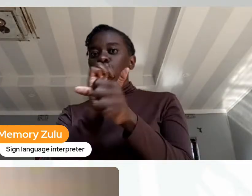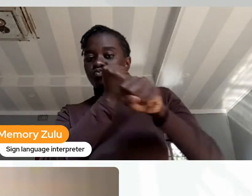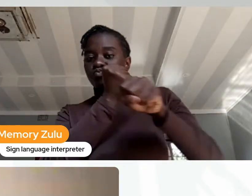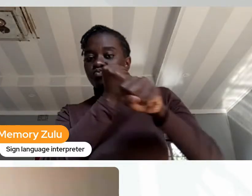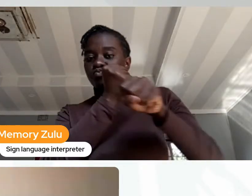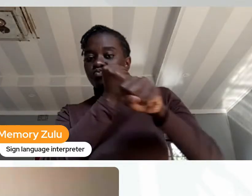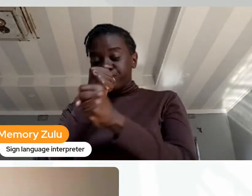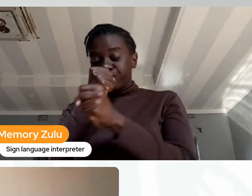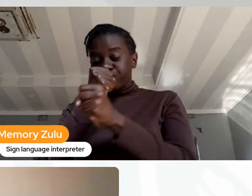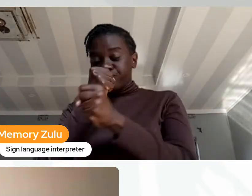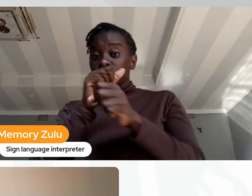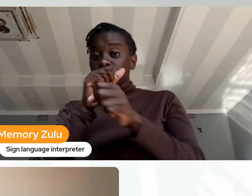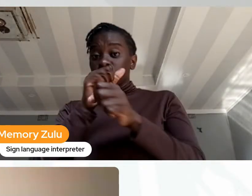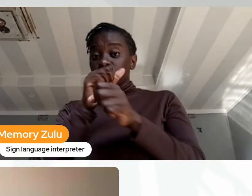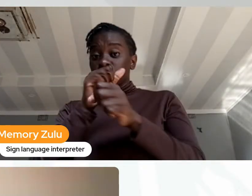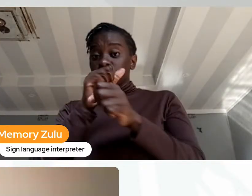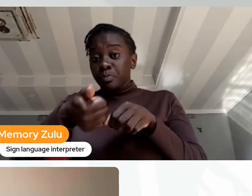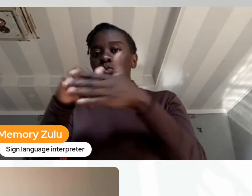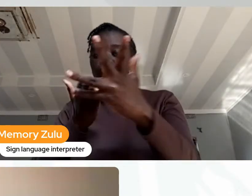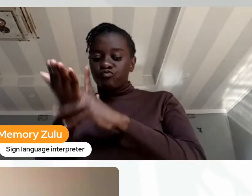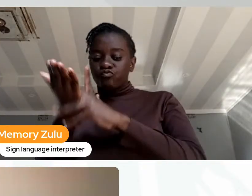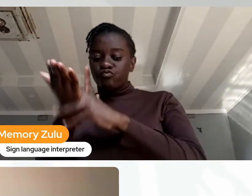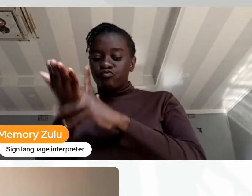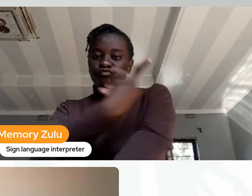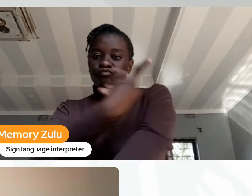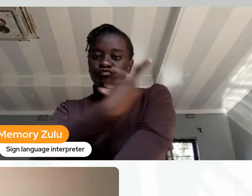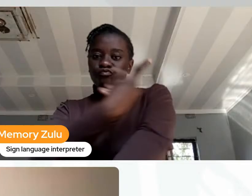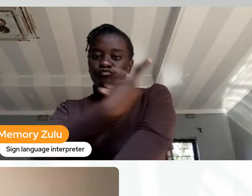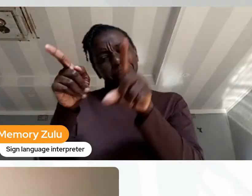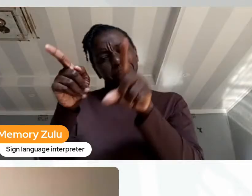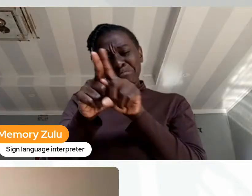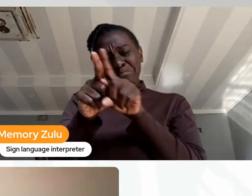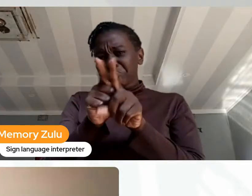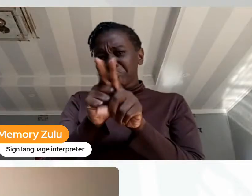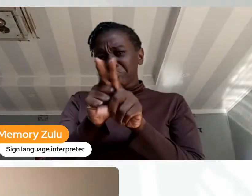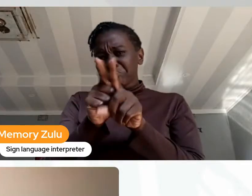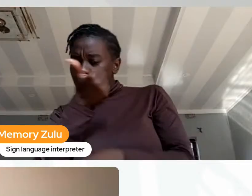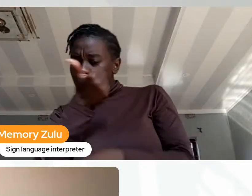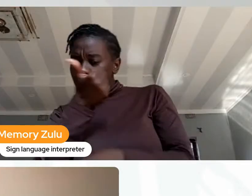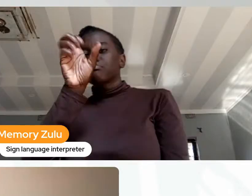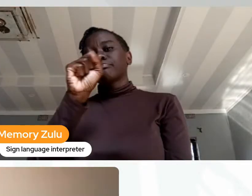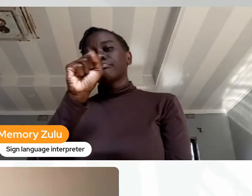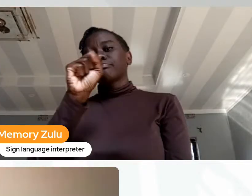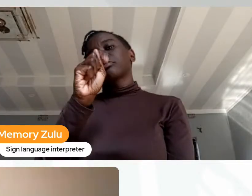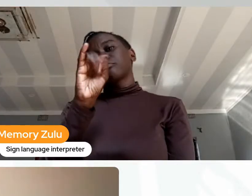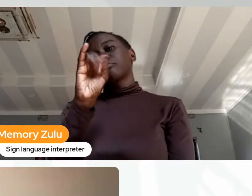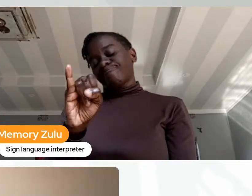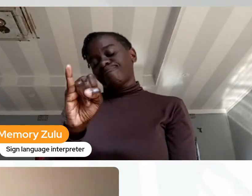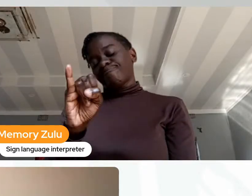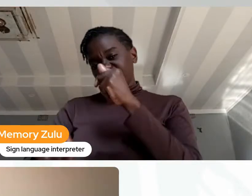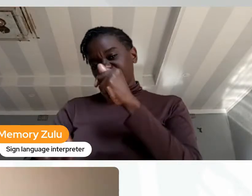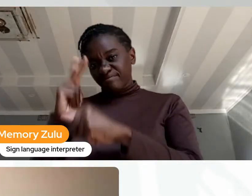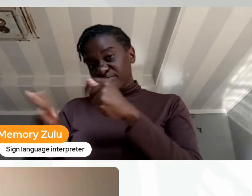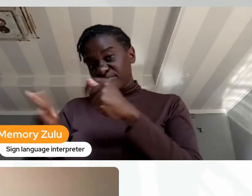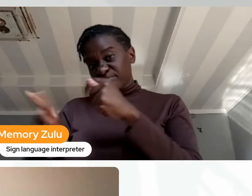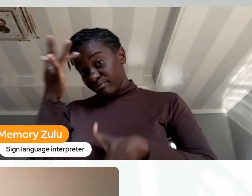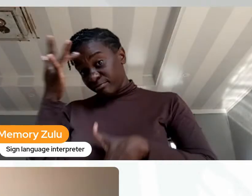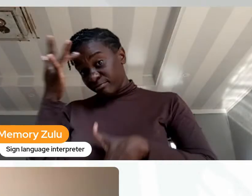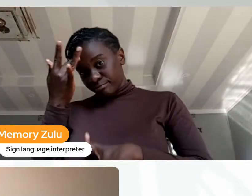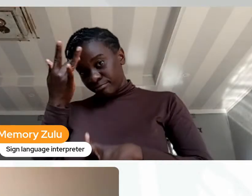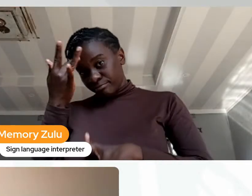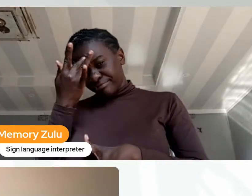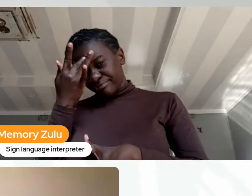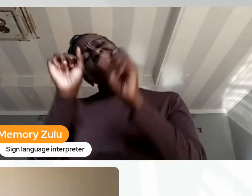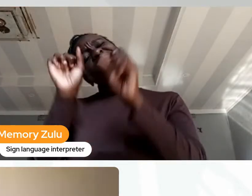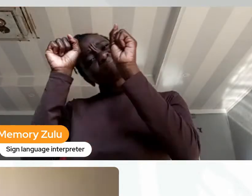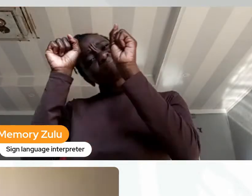the government has been doing, and people are sensitized to why they need to receive those vaccines, it might help also